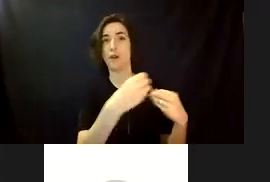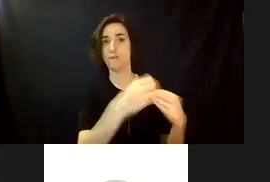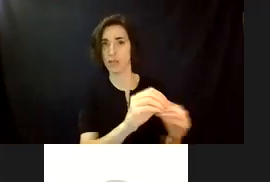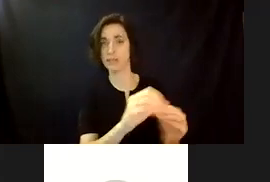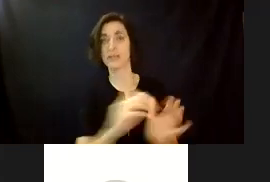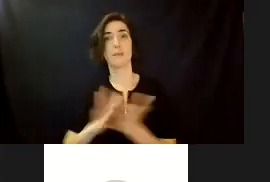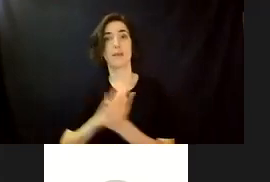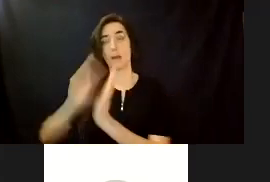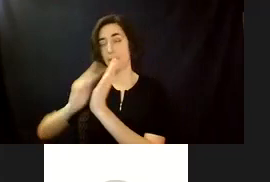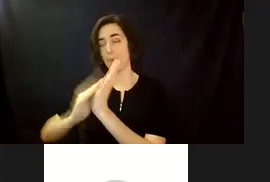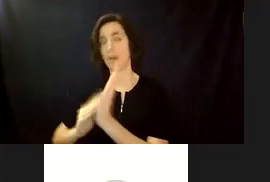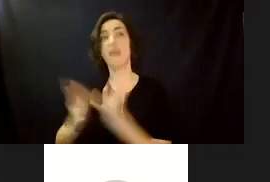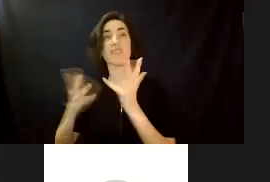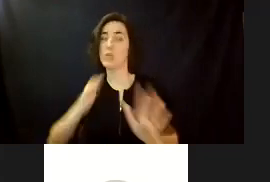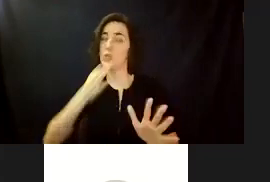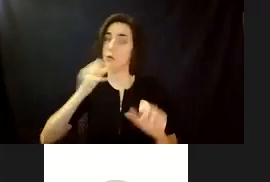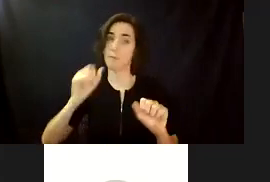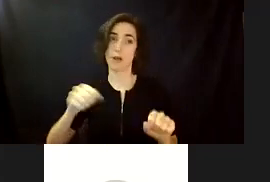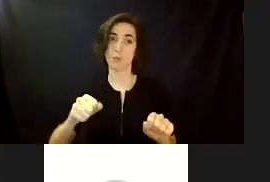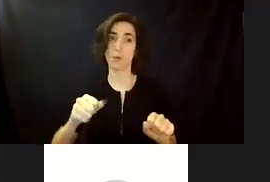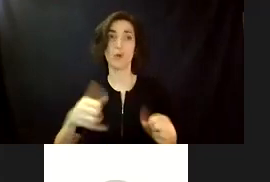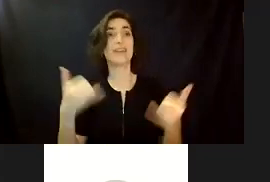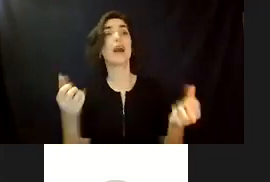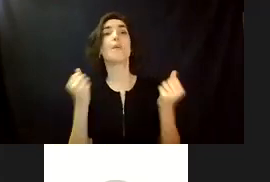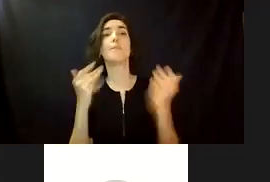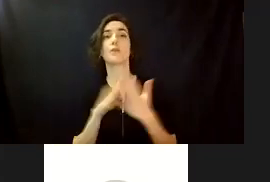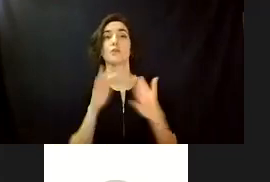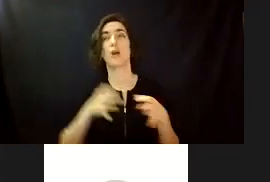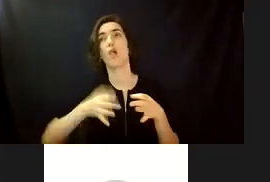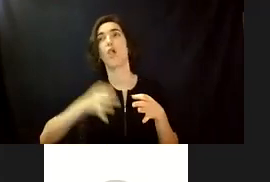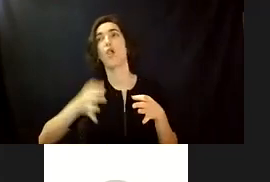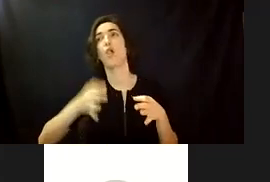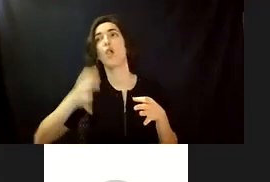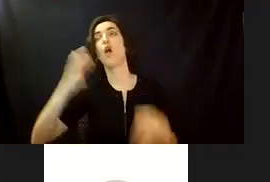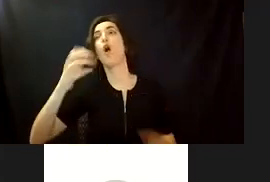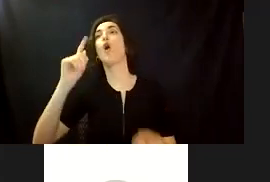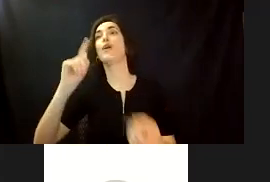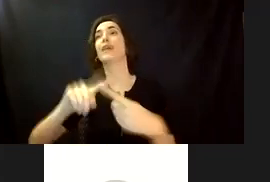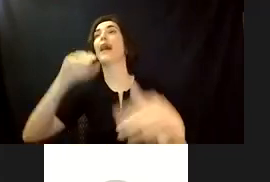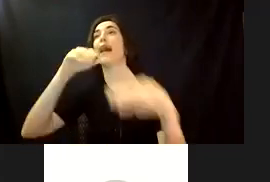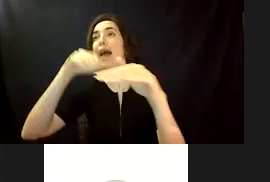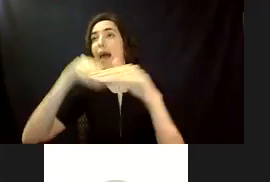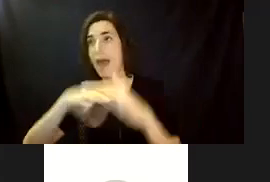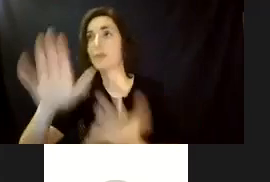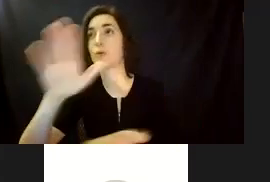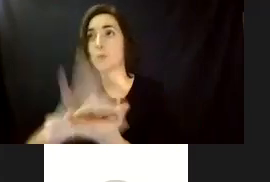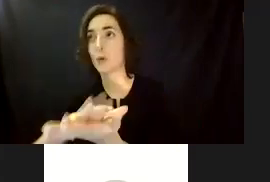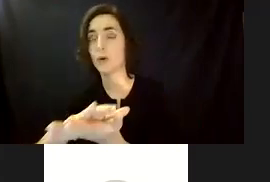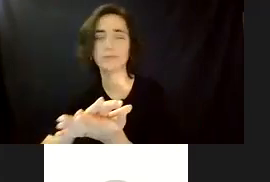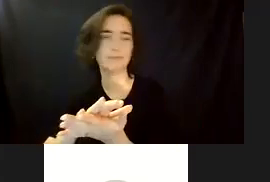soon as possible. We have a lot of students who wait until they arrive, and then by the